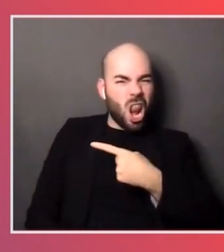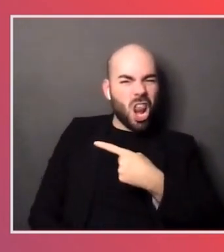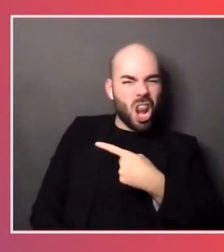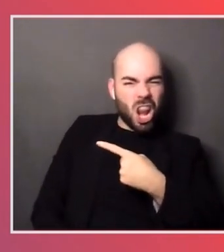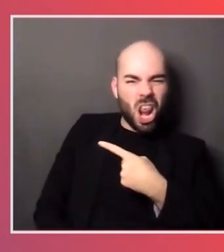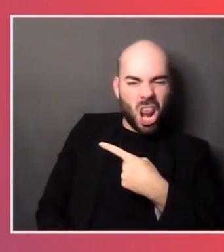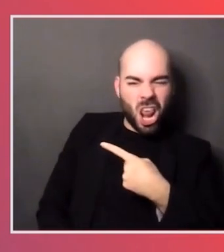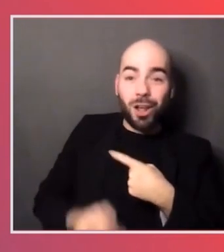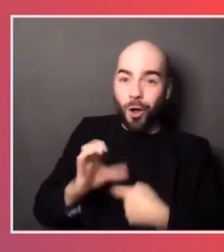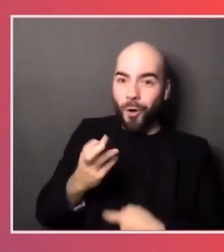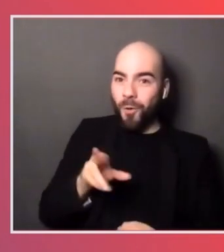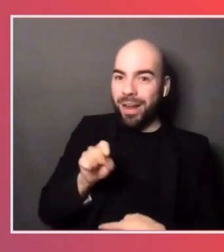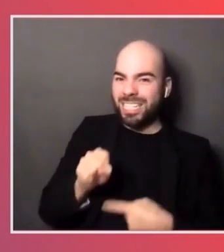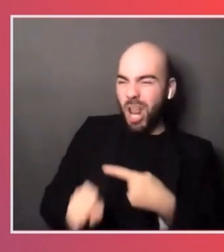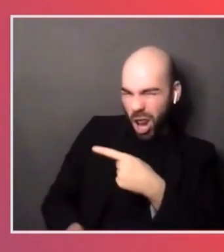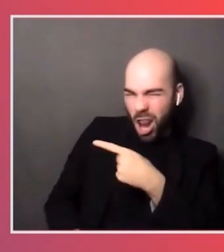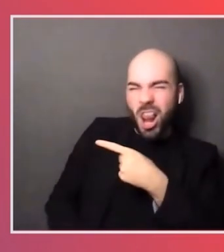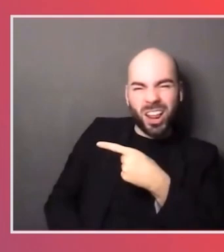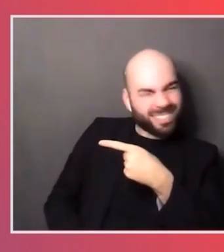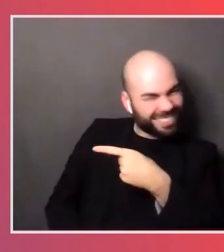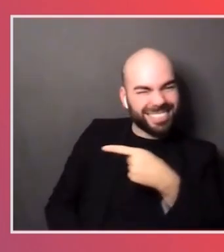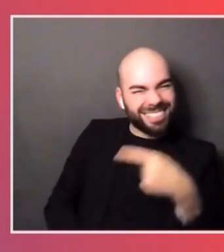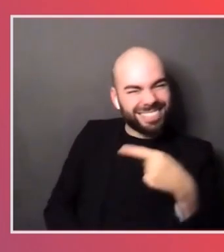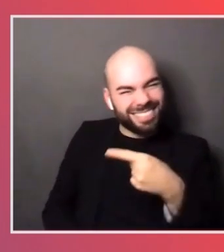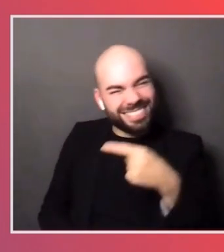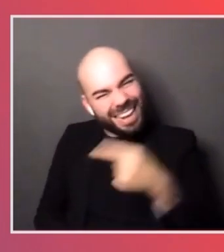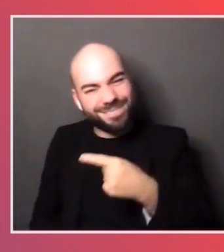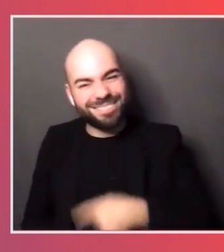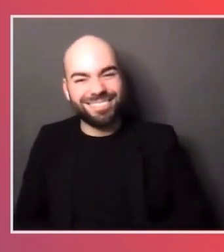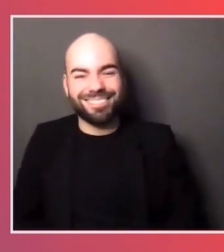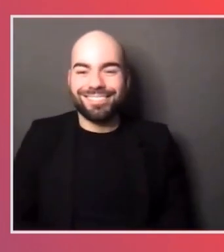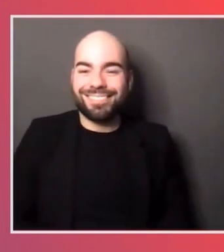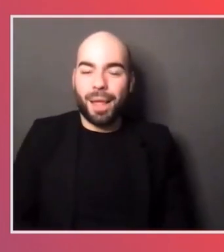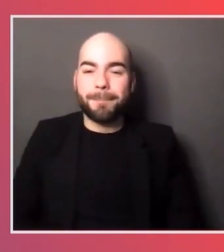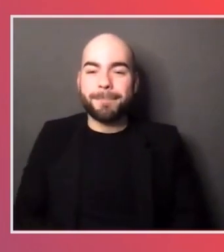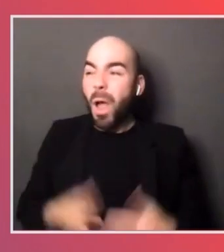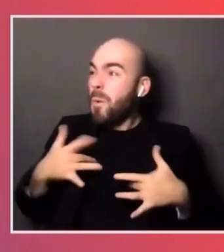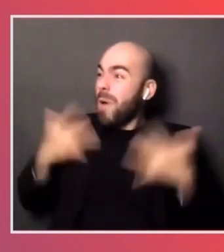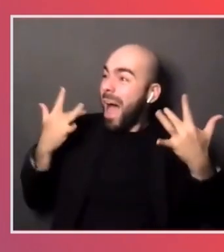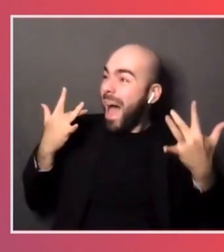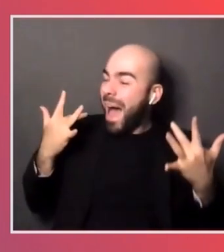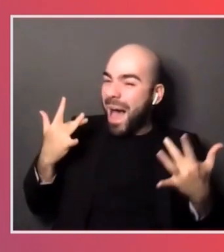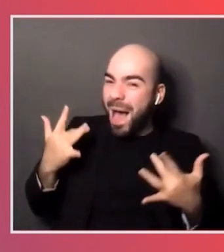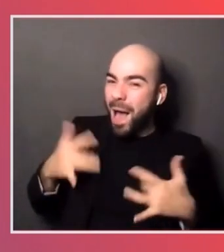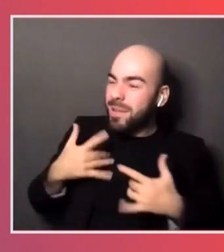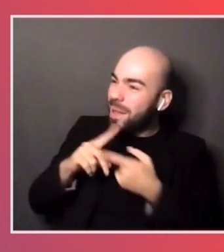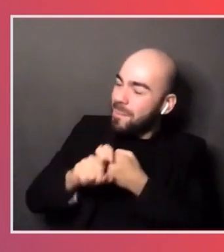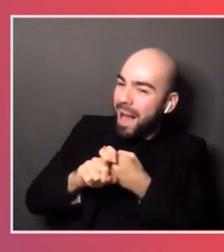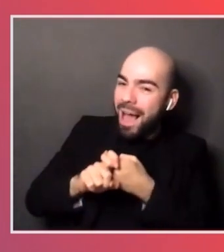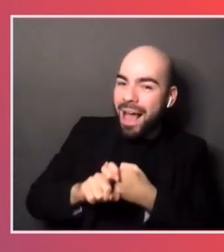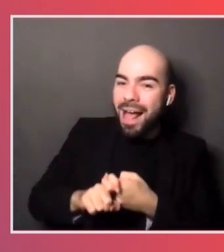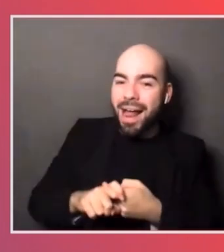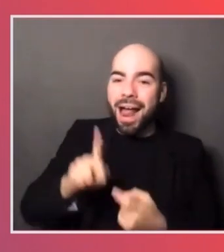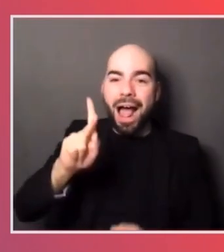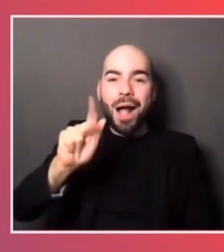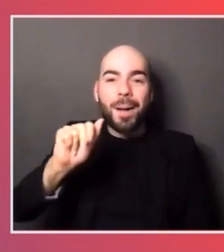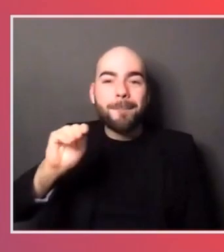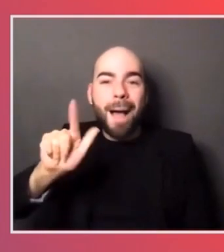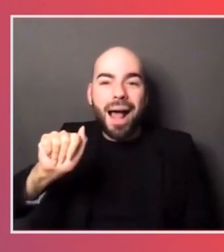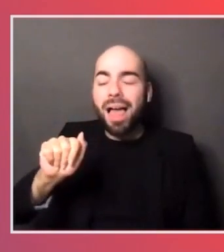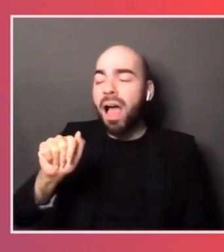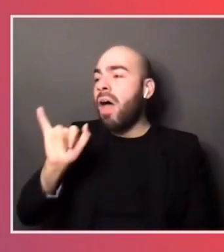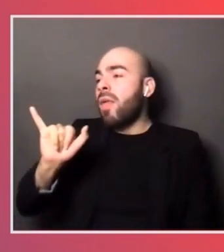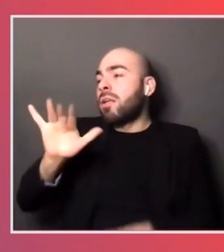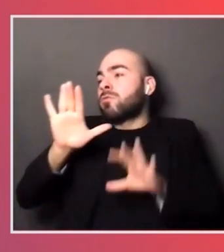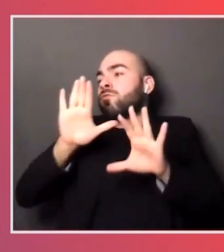Nice. What up, buddy? Oh my God. That's All right, so great. Not fair. I love